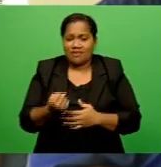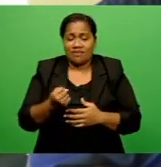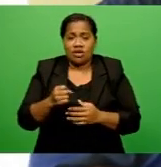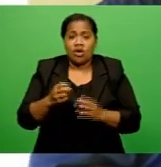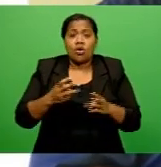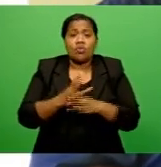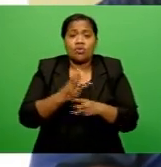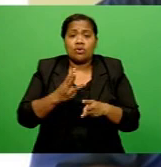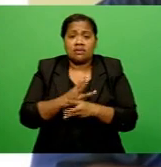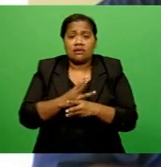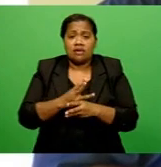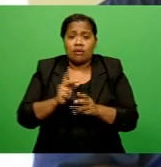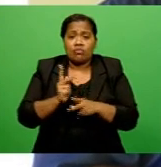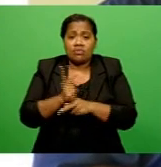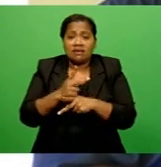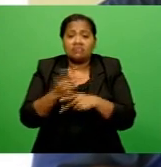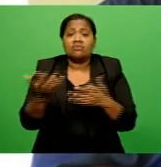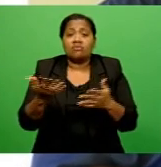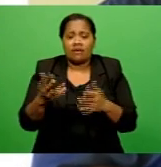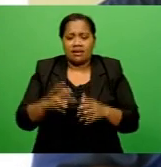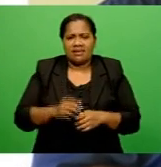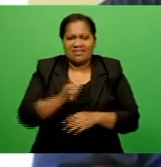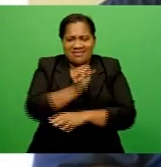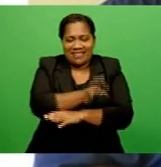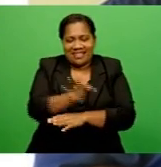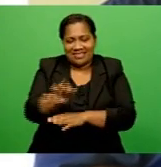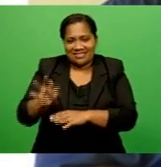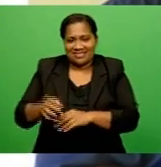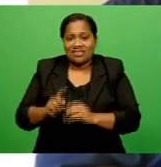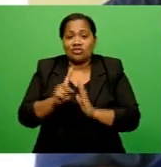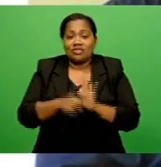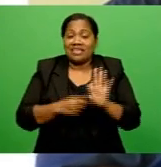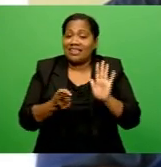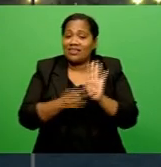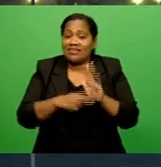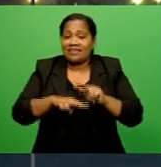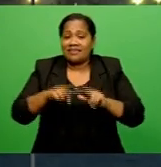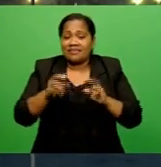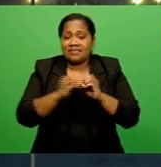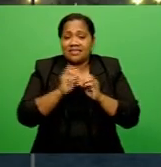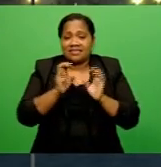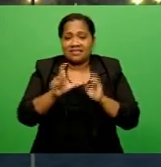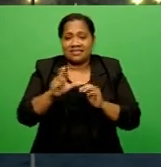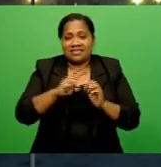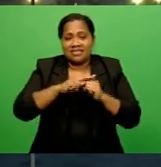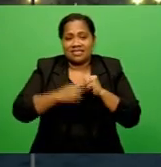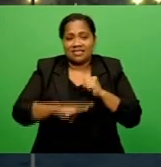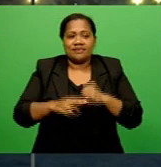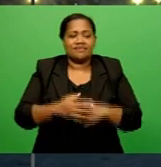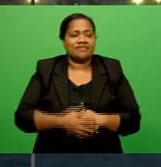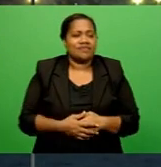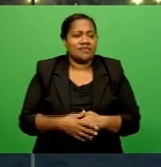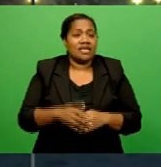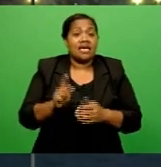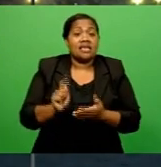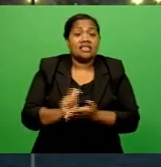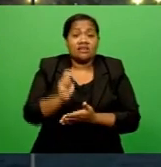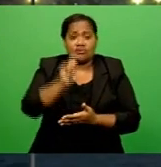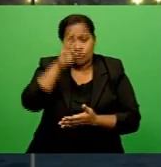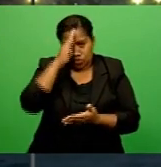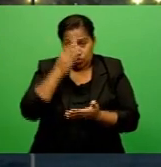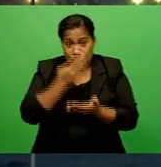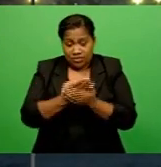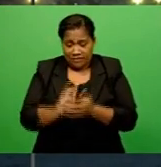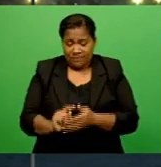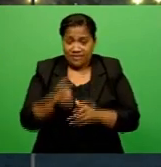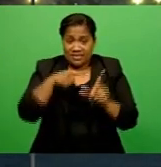maritime islands. Josayana Nunga, FBC News. Tertiary students, especially first-year students, will